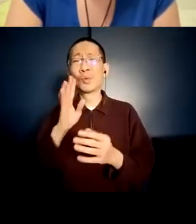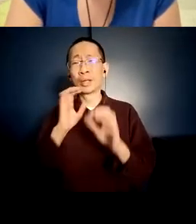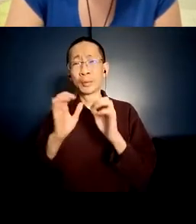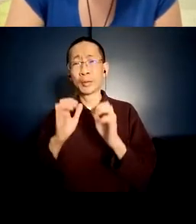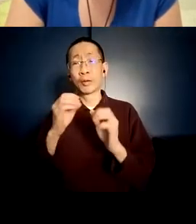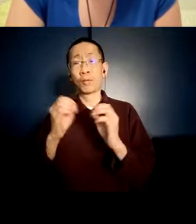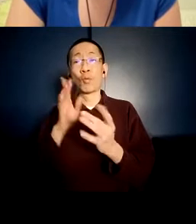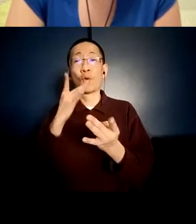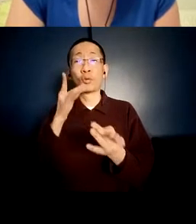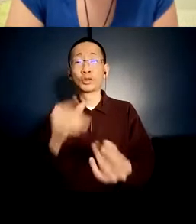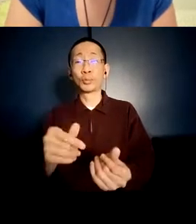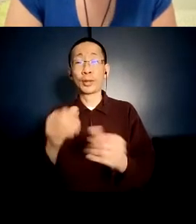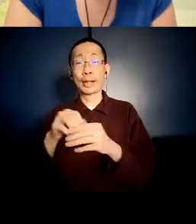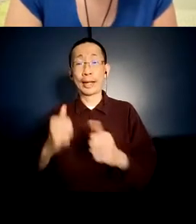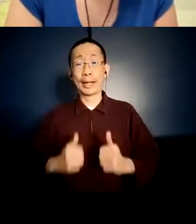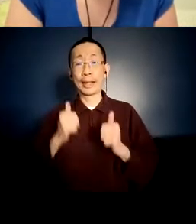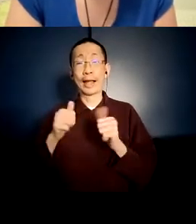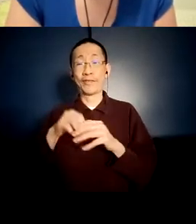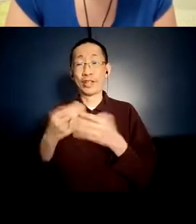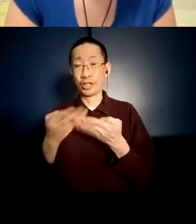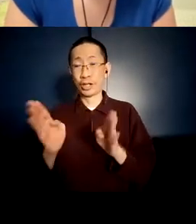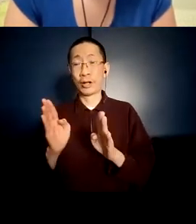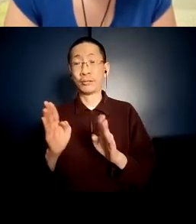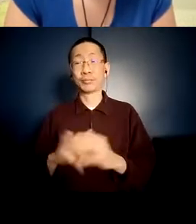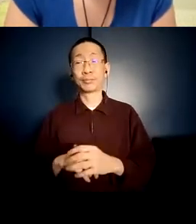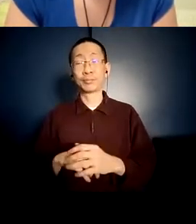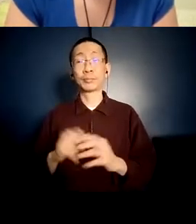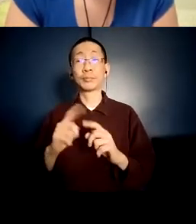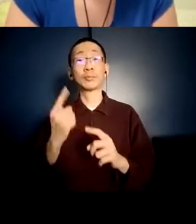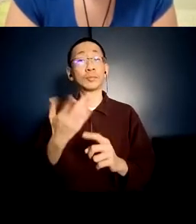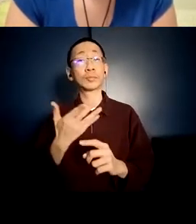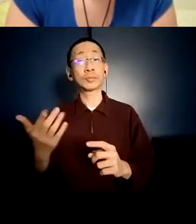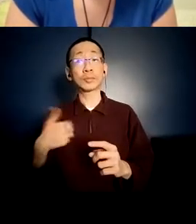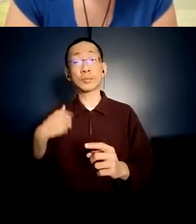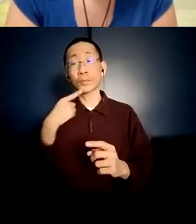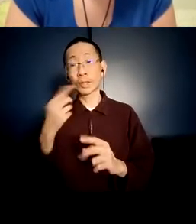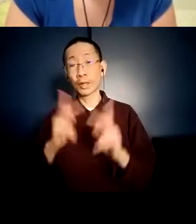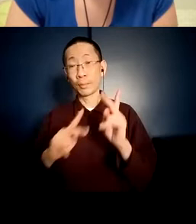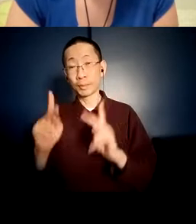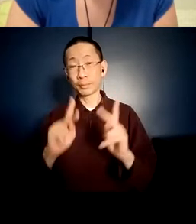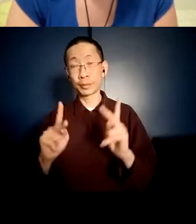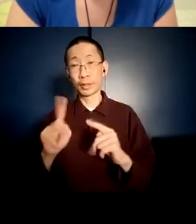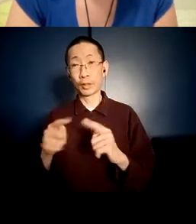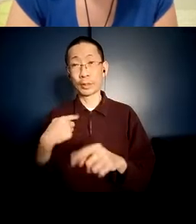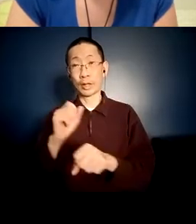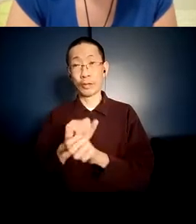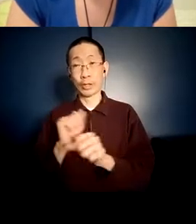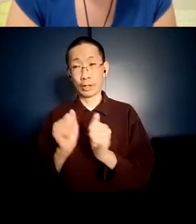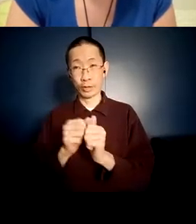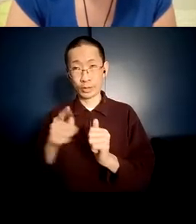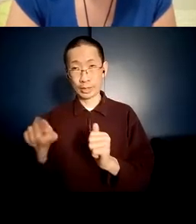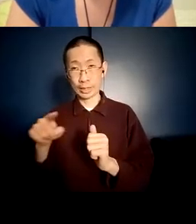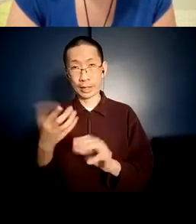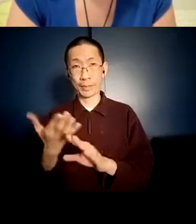more smoothly in life in general. But one of the things that I tell people when I'm working with them for